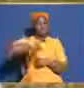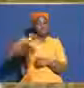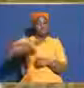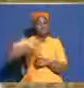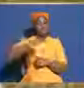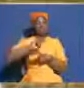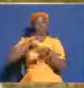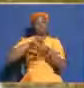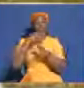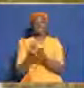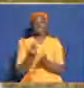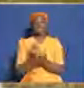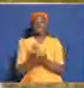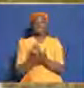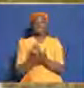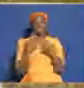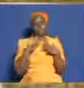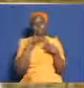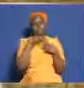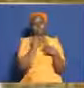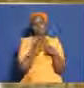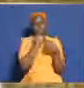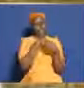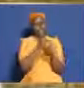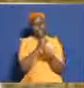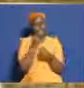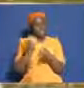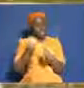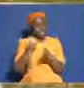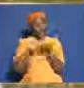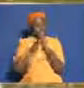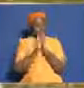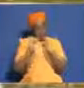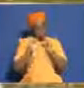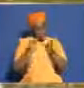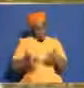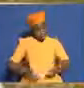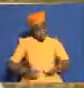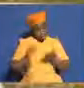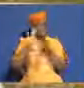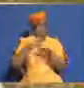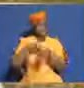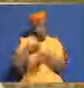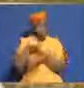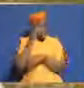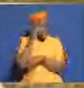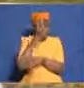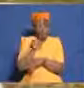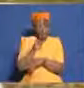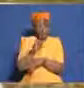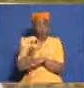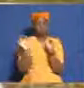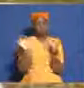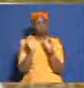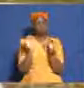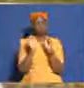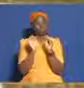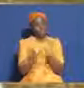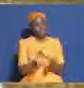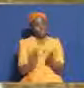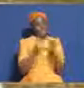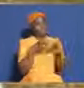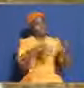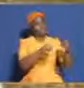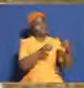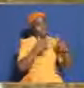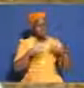Wenye wanapeana hawa watoto mimba, mara nyingi hawajulikani. Labda ni vijana wa boda boda ama watu